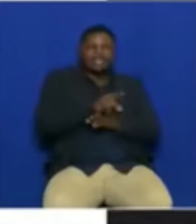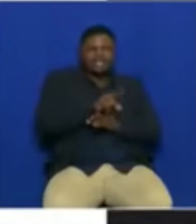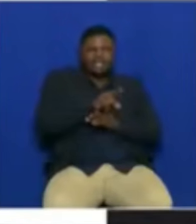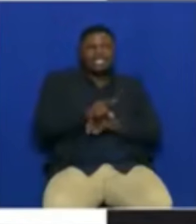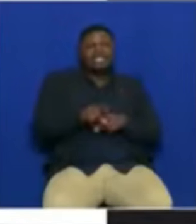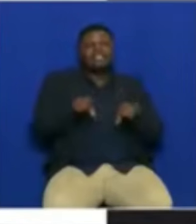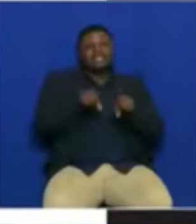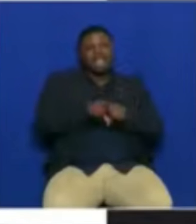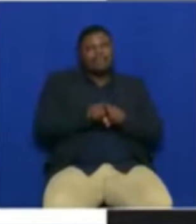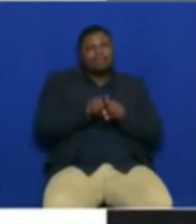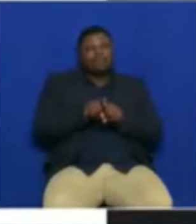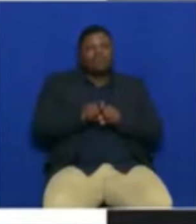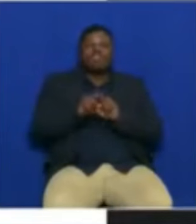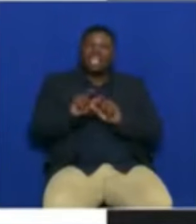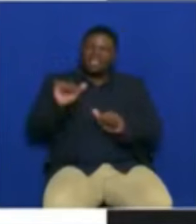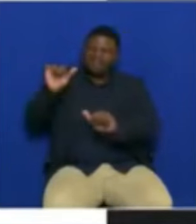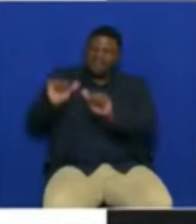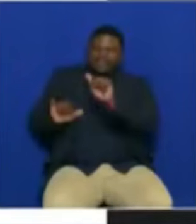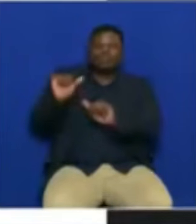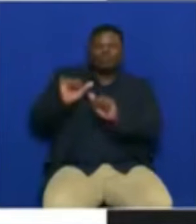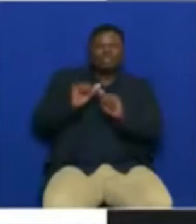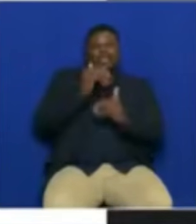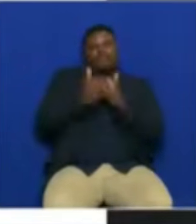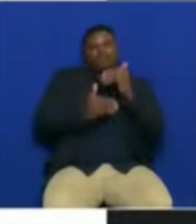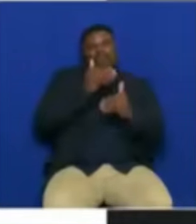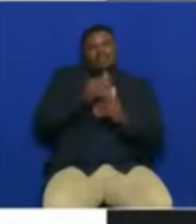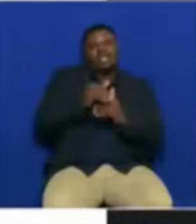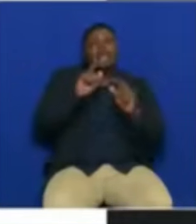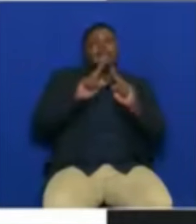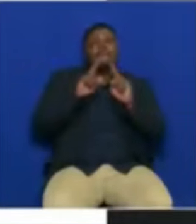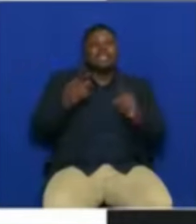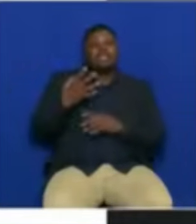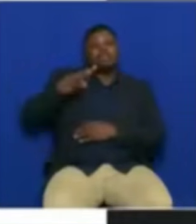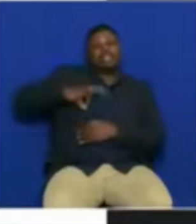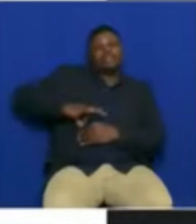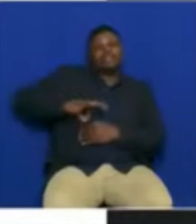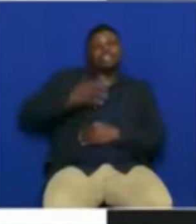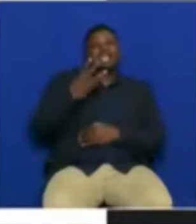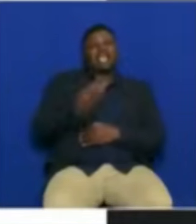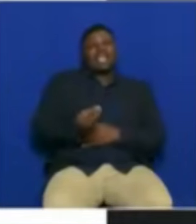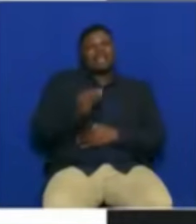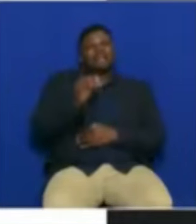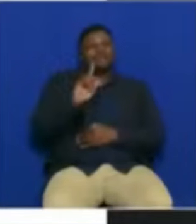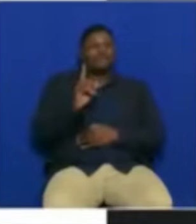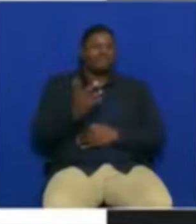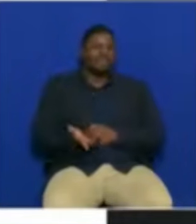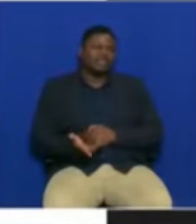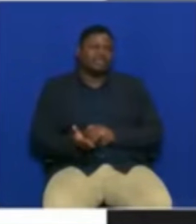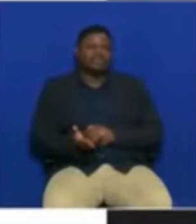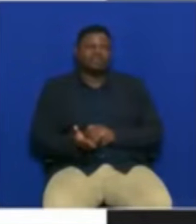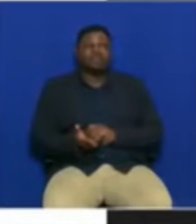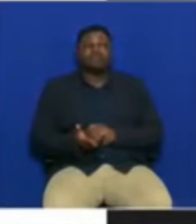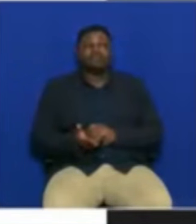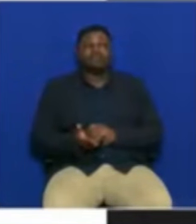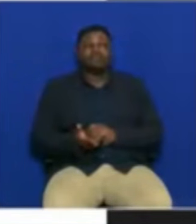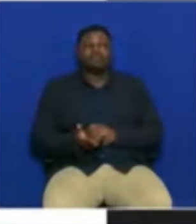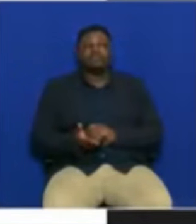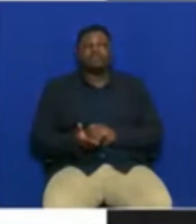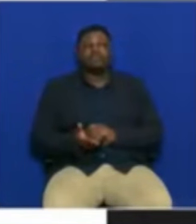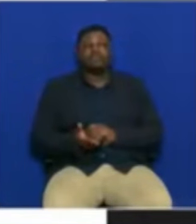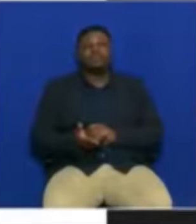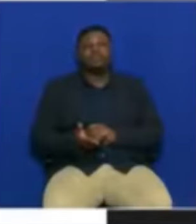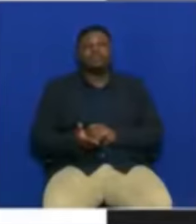undue benefit did she derive, and what prejudice did SAPS, CI, and TSS suffer? The fact that of the